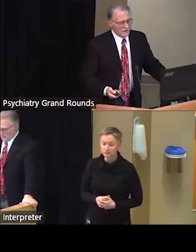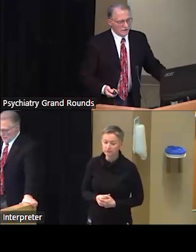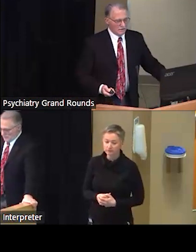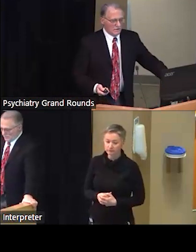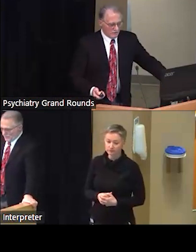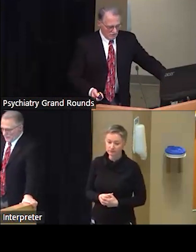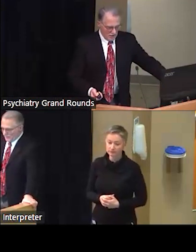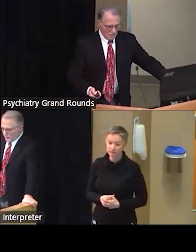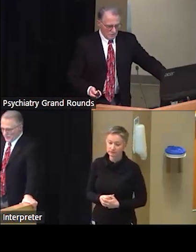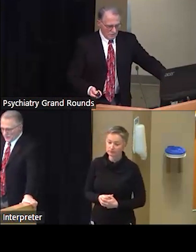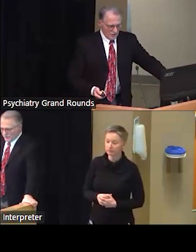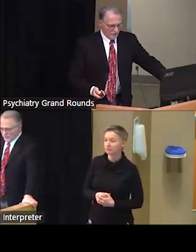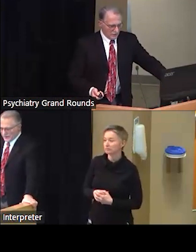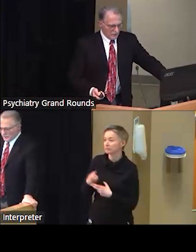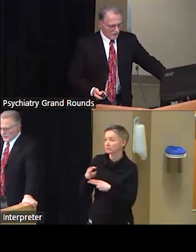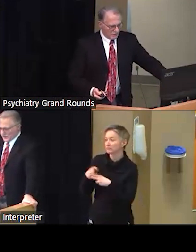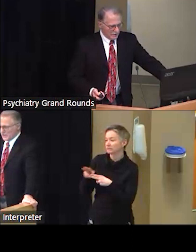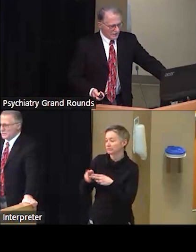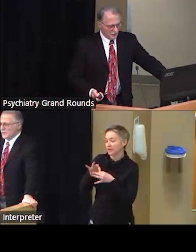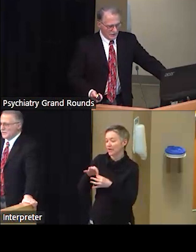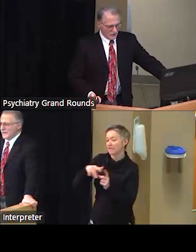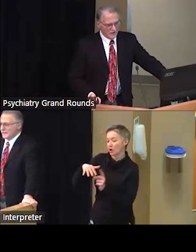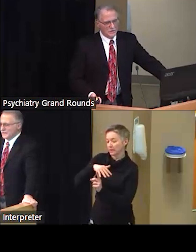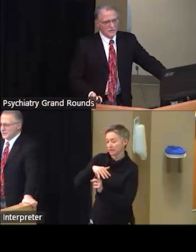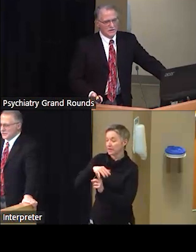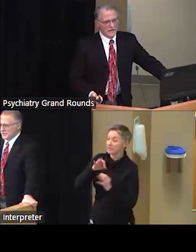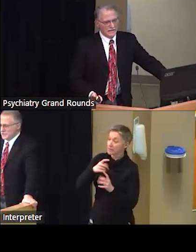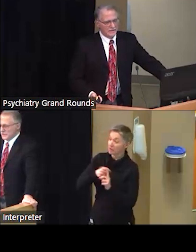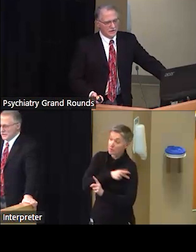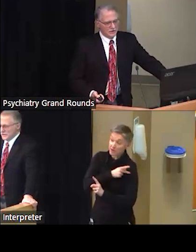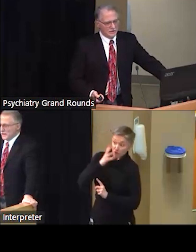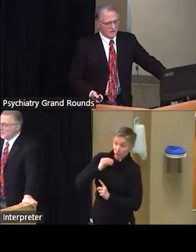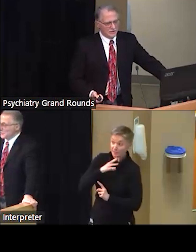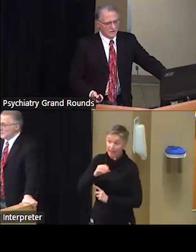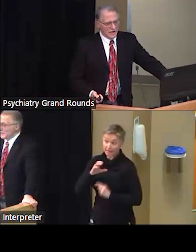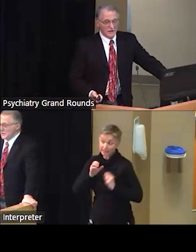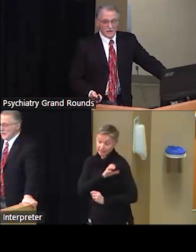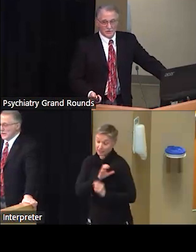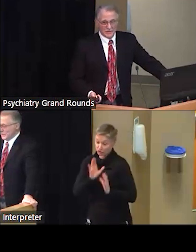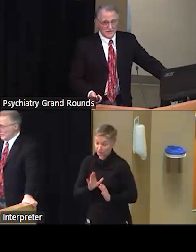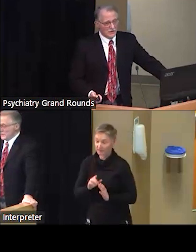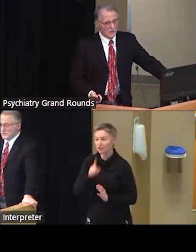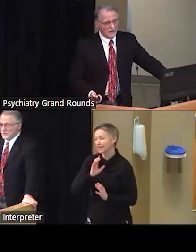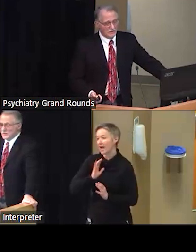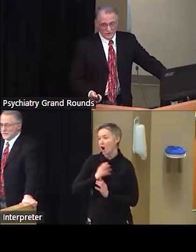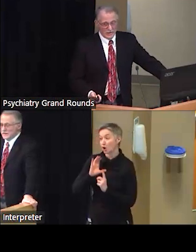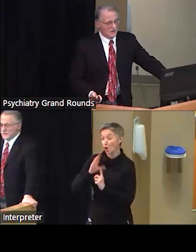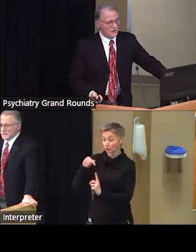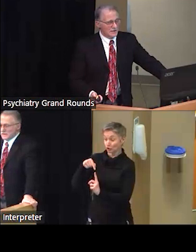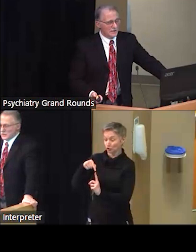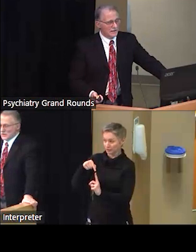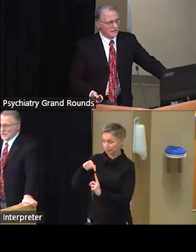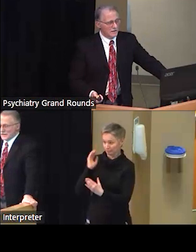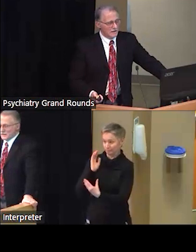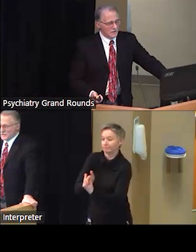Quick thing about environment, the feedback from patient experience and clinicians. Our culture gets in the way for the reasons